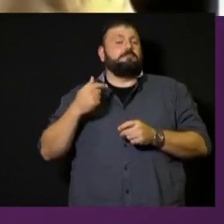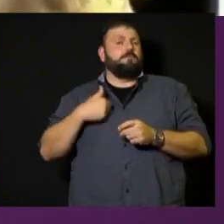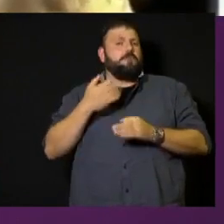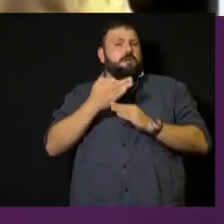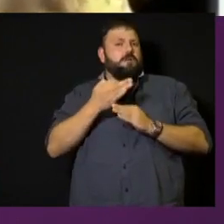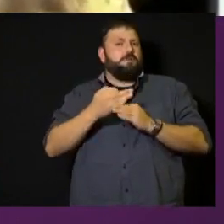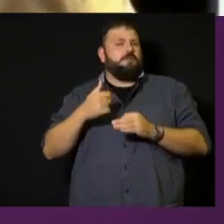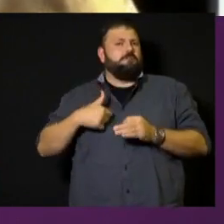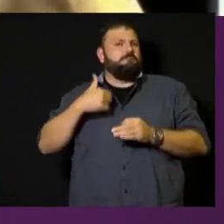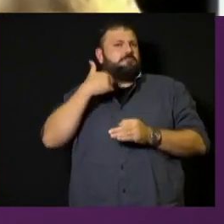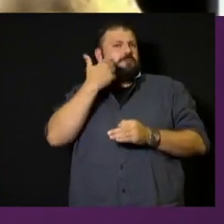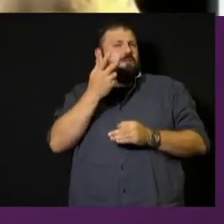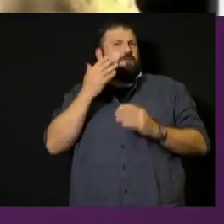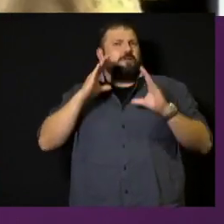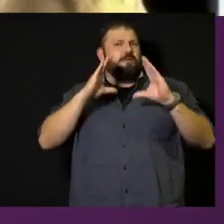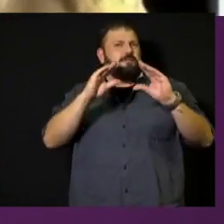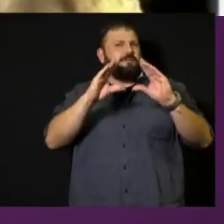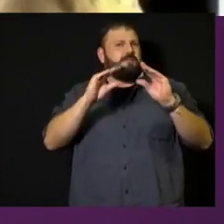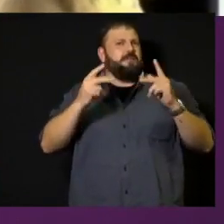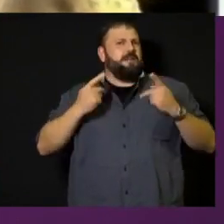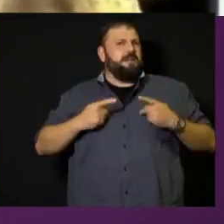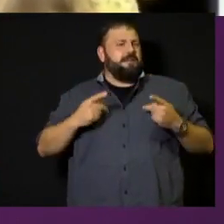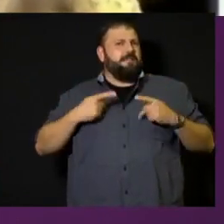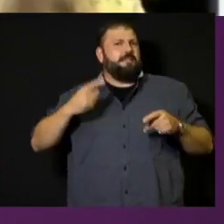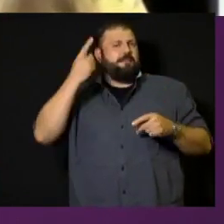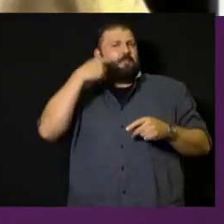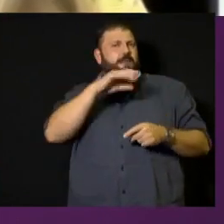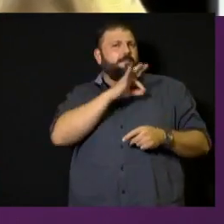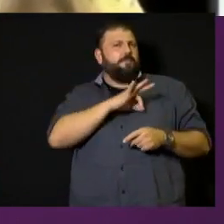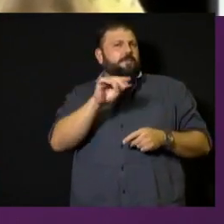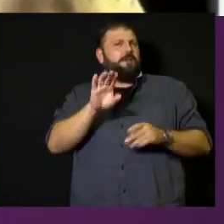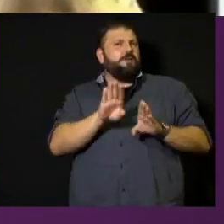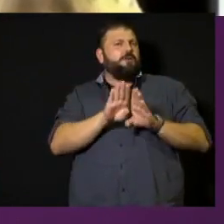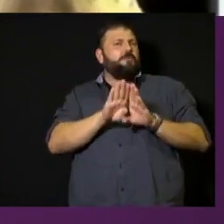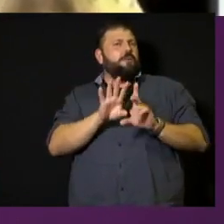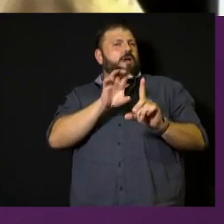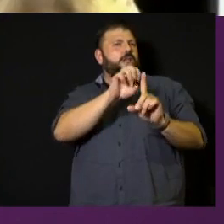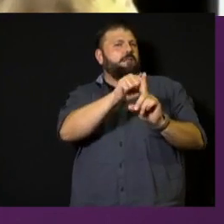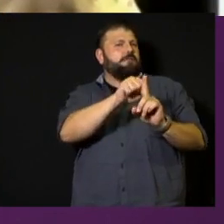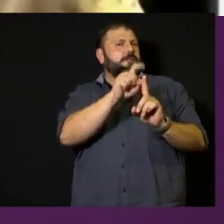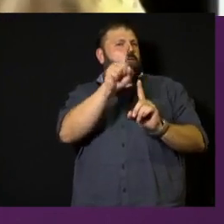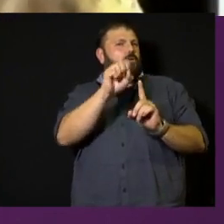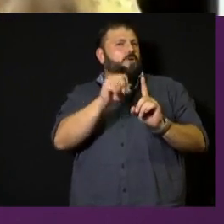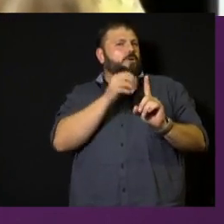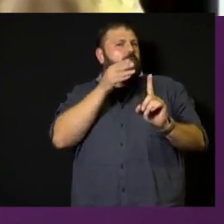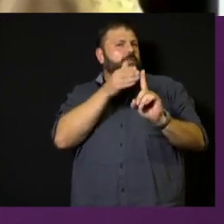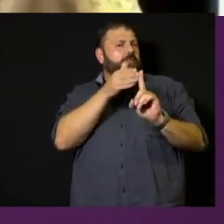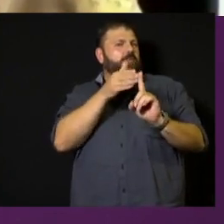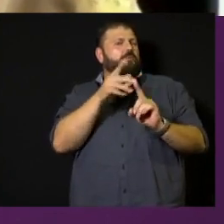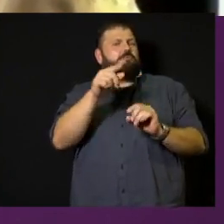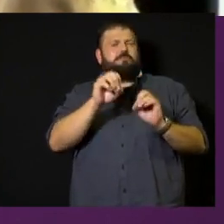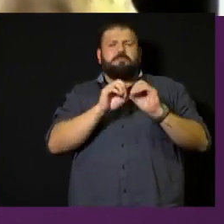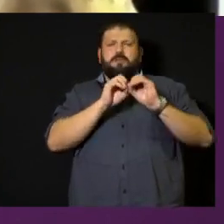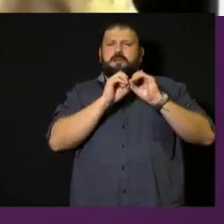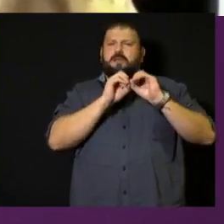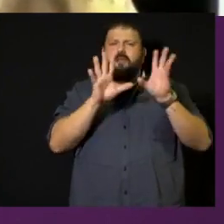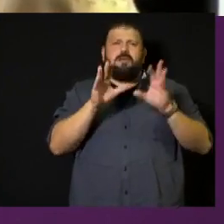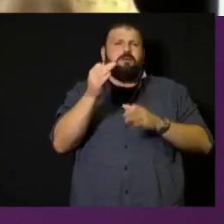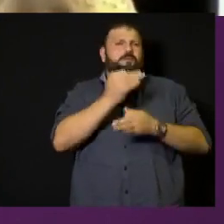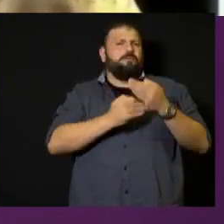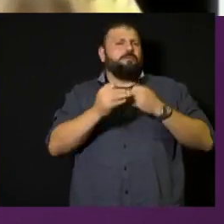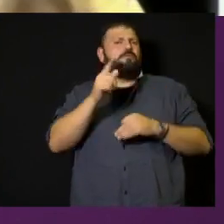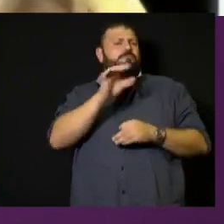One of the first things is in order to achieve this objective, you need to have